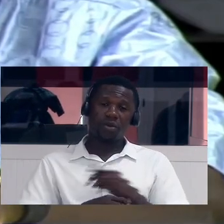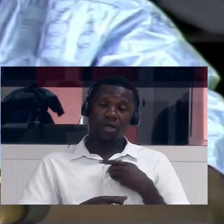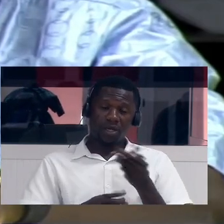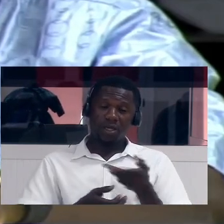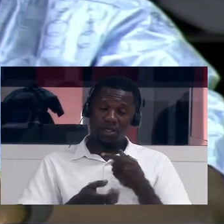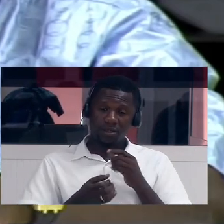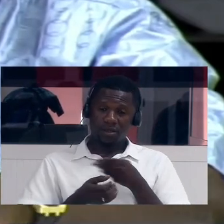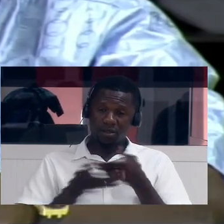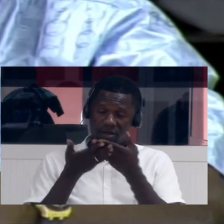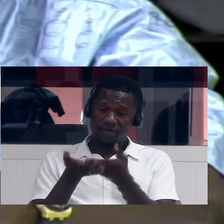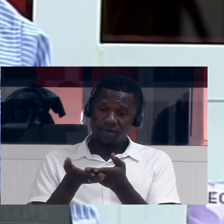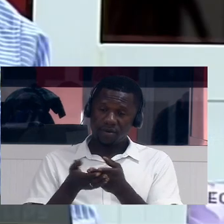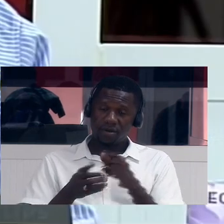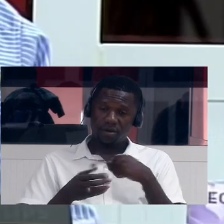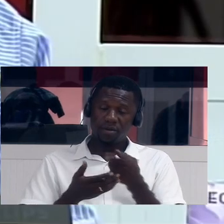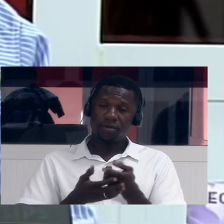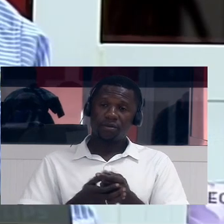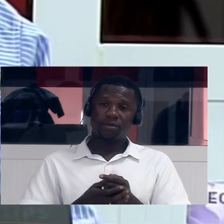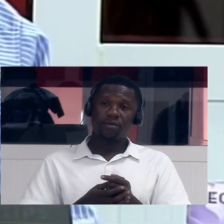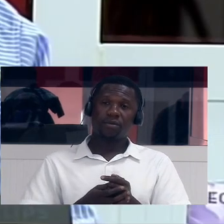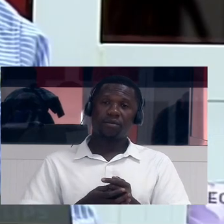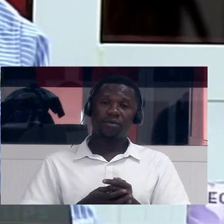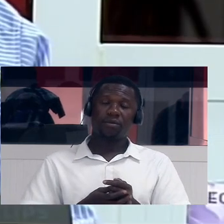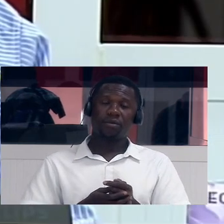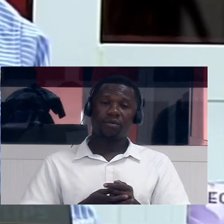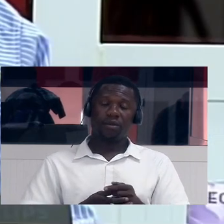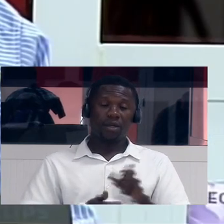that particular operation? The Commissioner Sow should have done that.